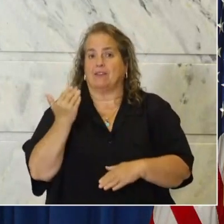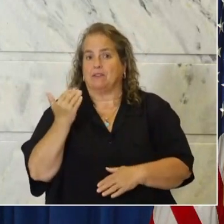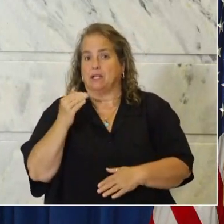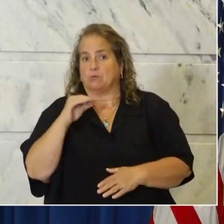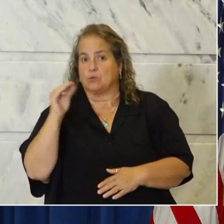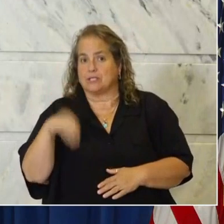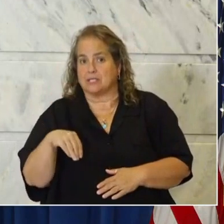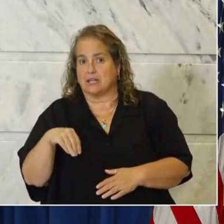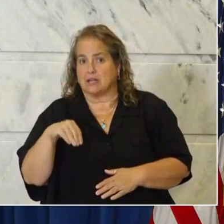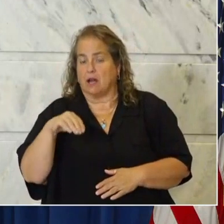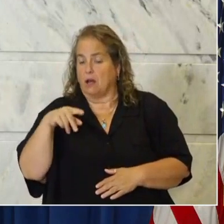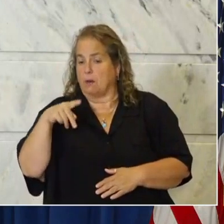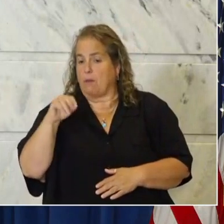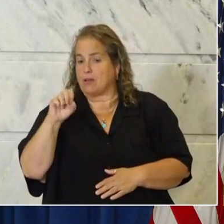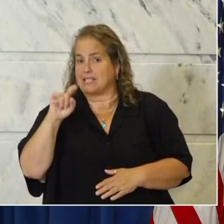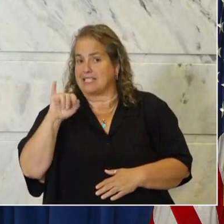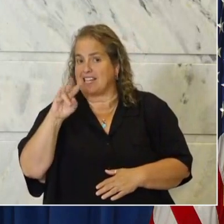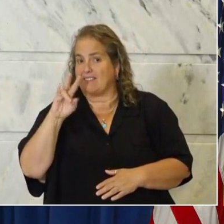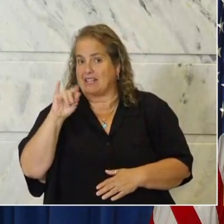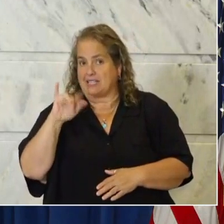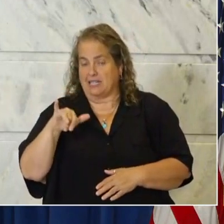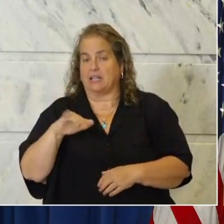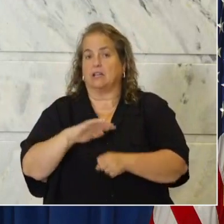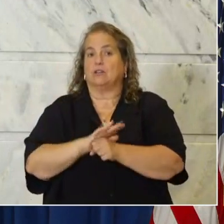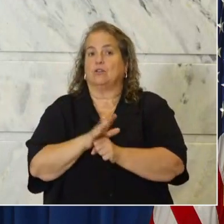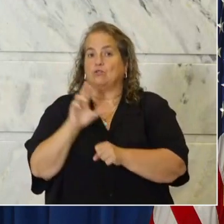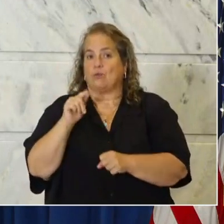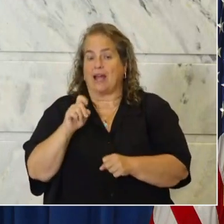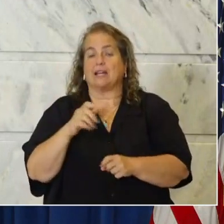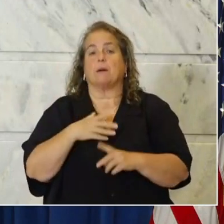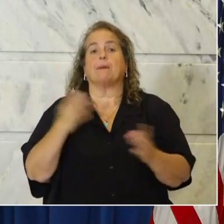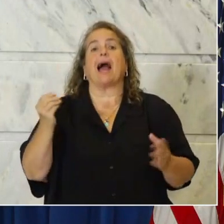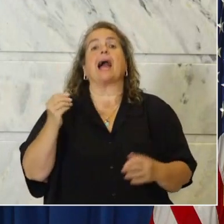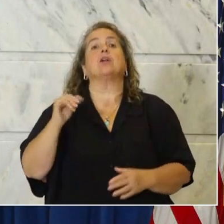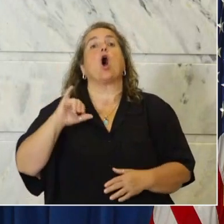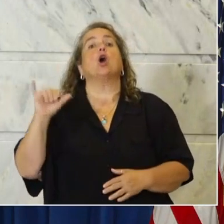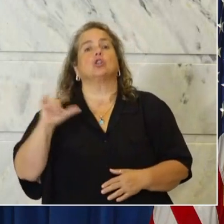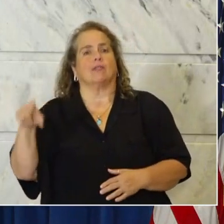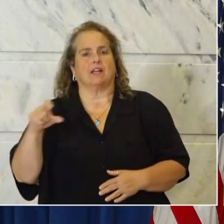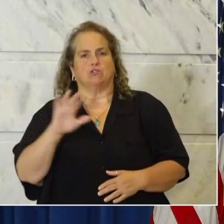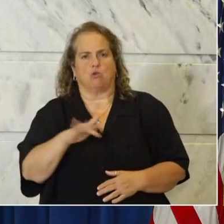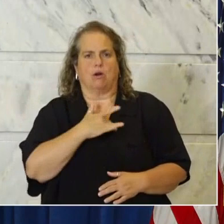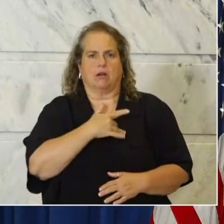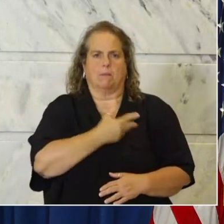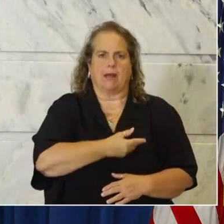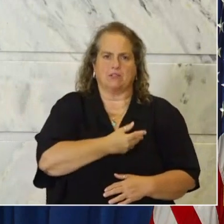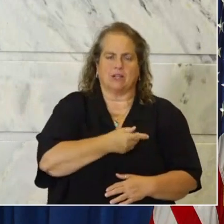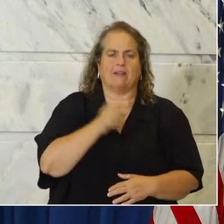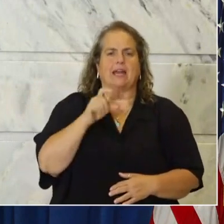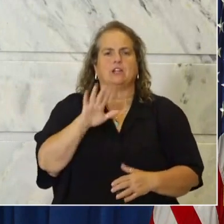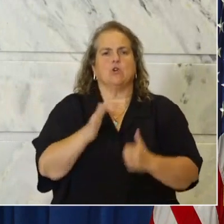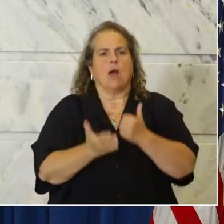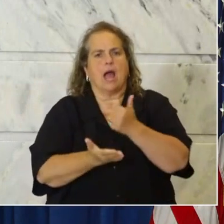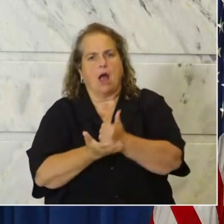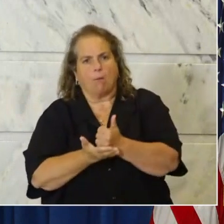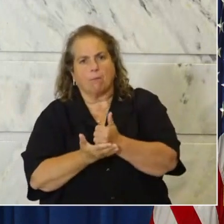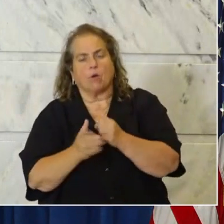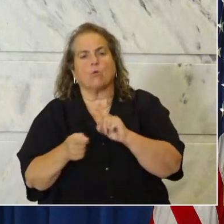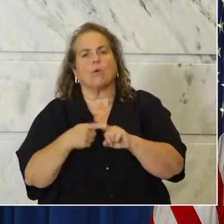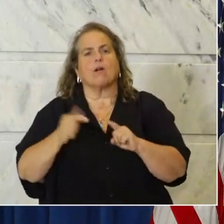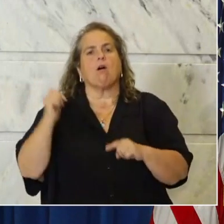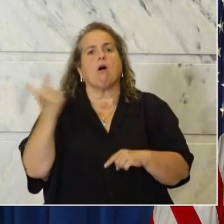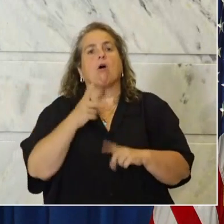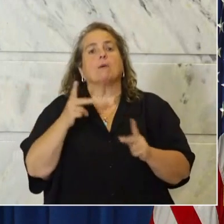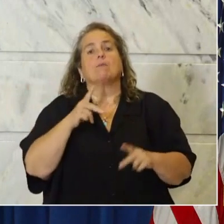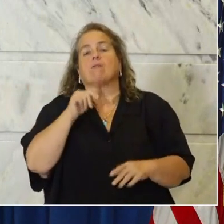rate, but also they need your compassion and they need your help when they have suffered